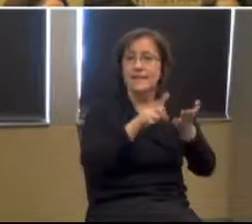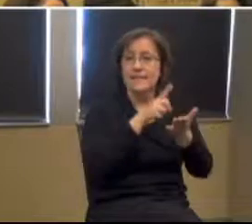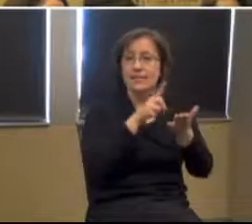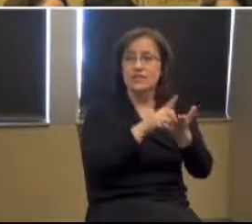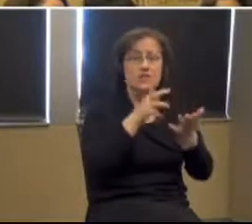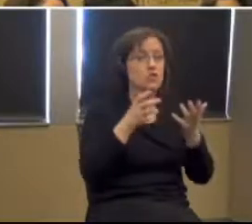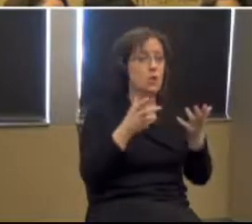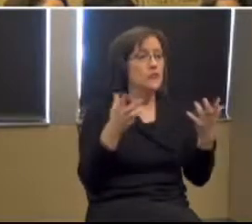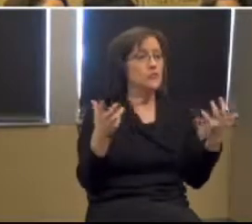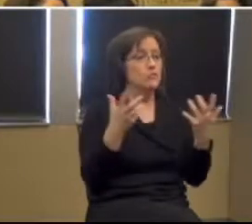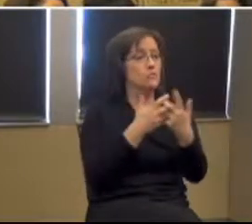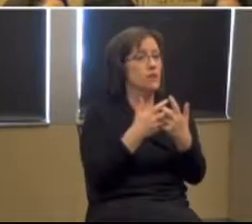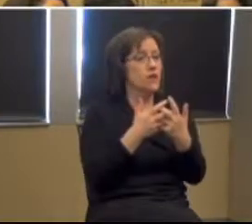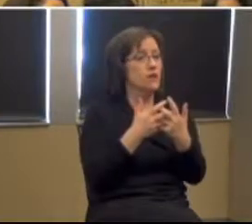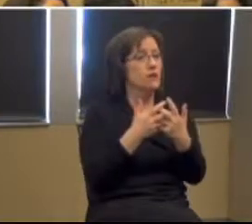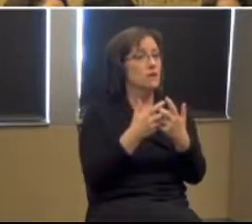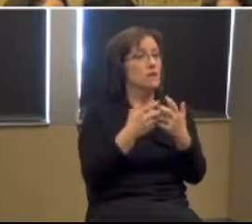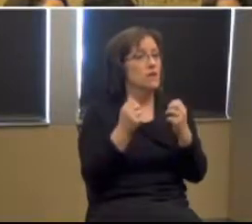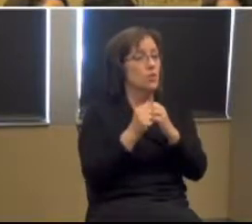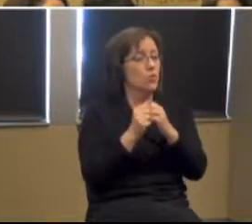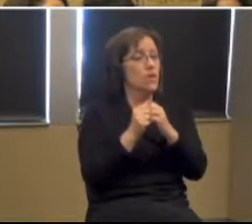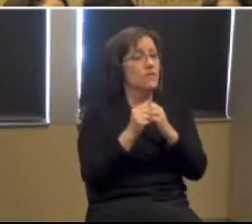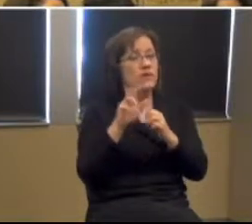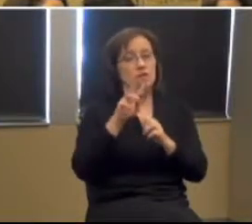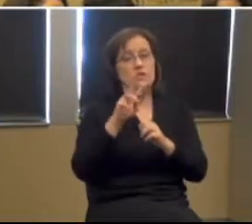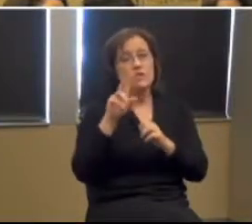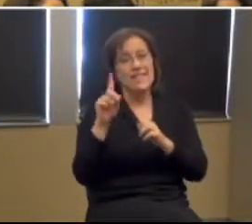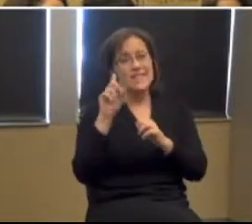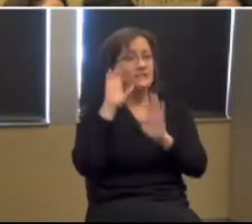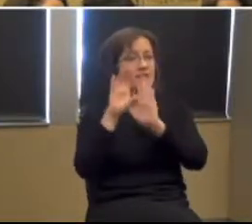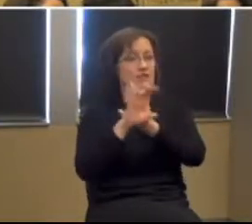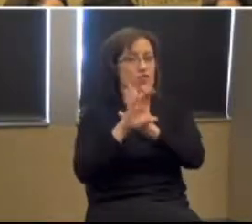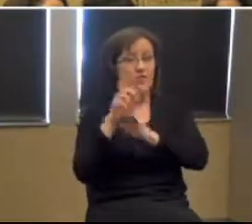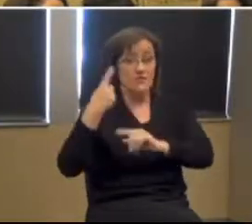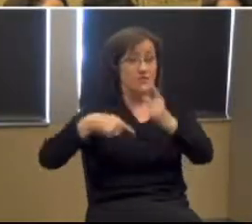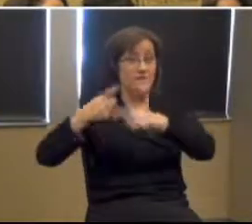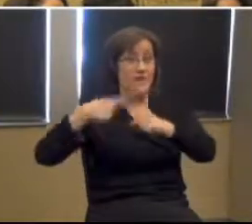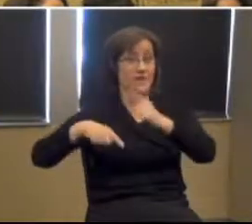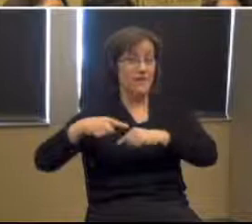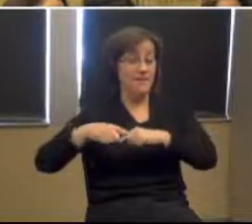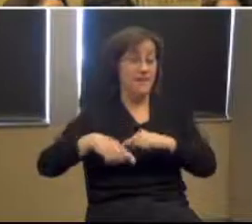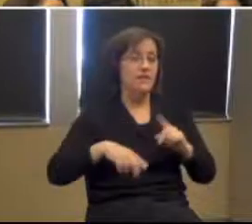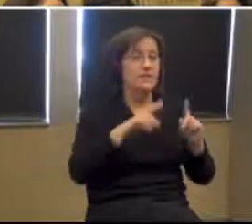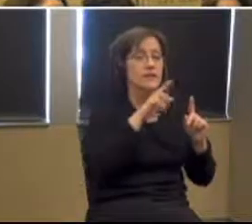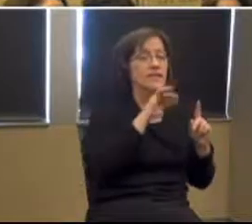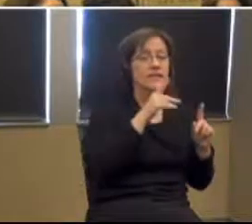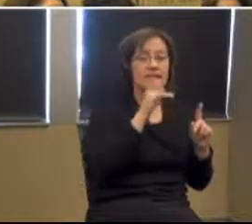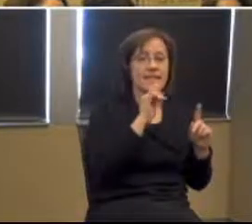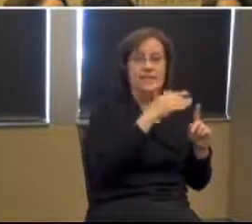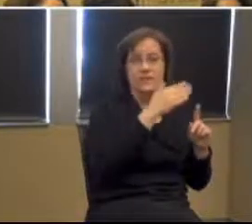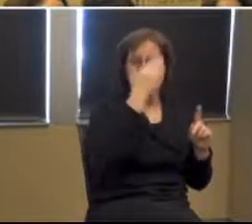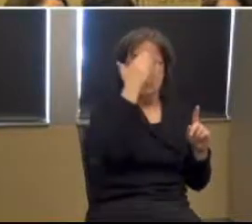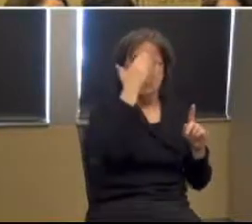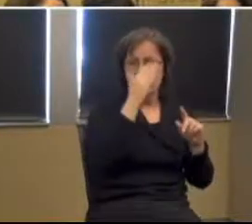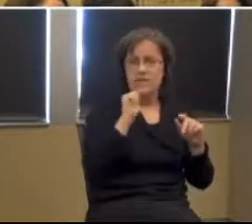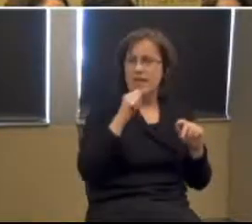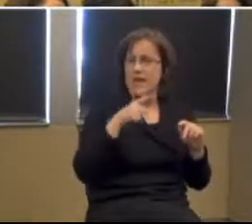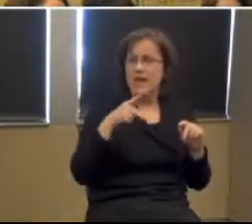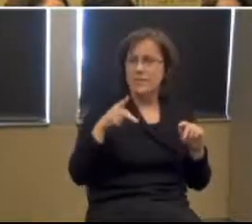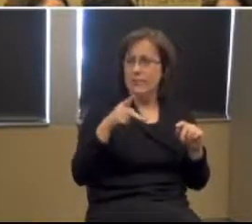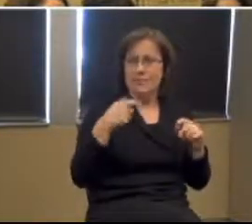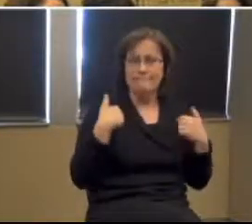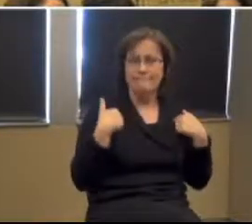a 2D image of the sign, Nikki knows of an app. I never know anything related